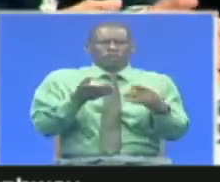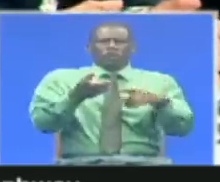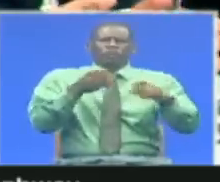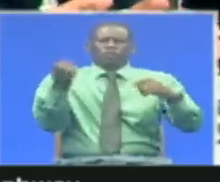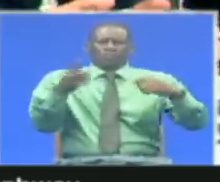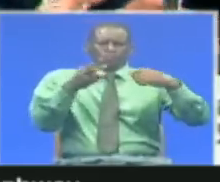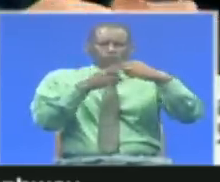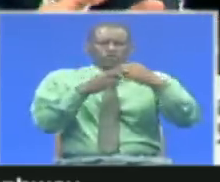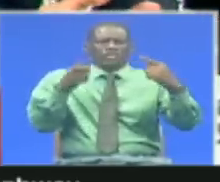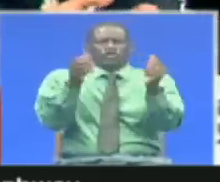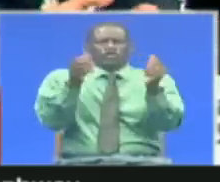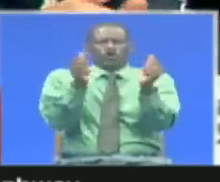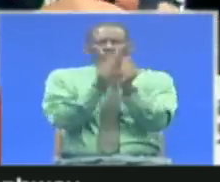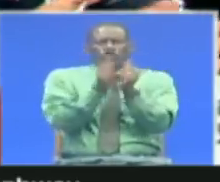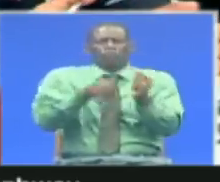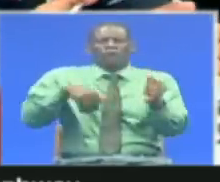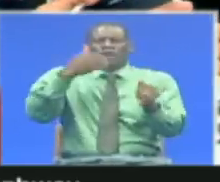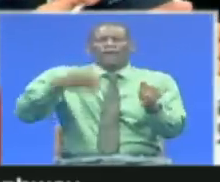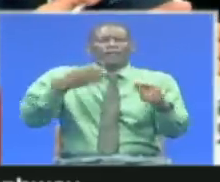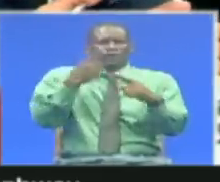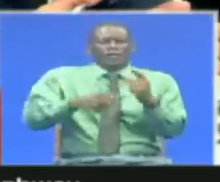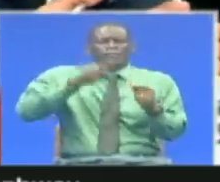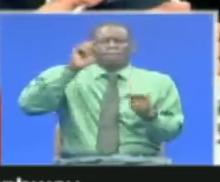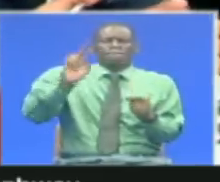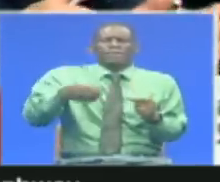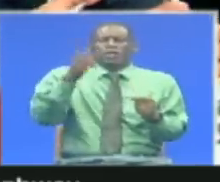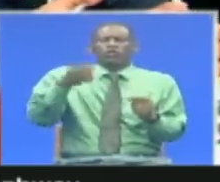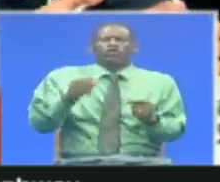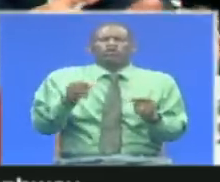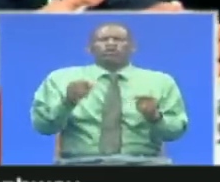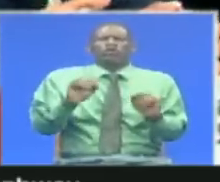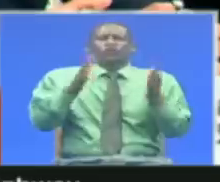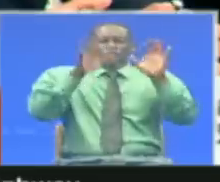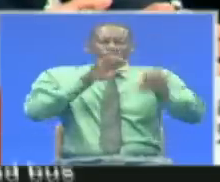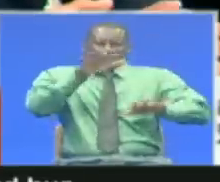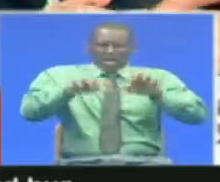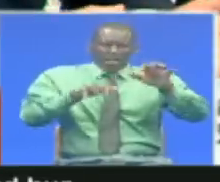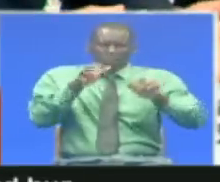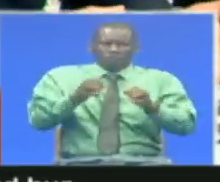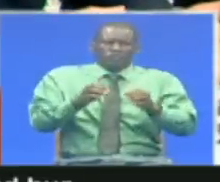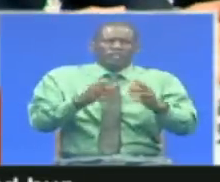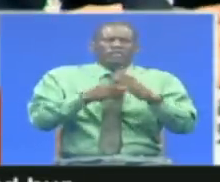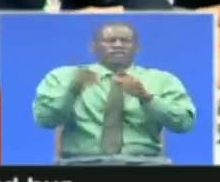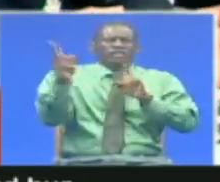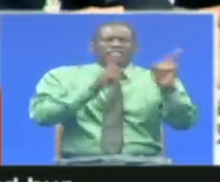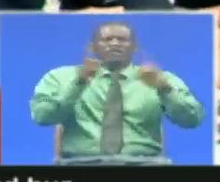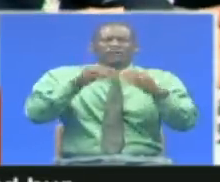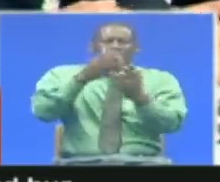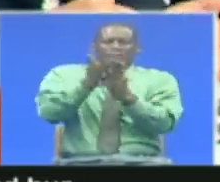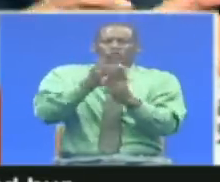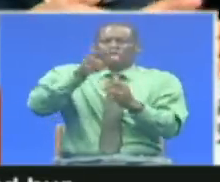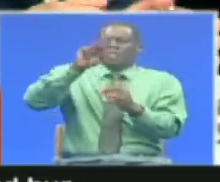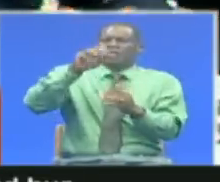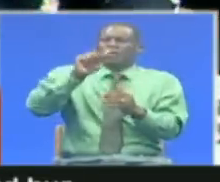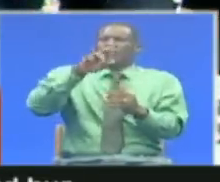July to about October every year, millions of wildebeests make their perilous journey between the Mara and the Serengeti across